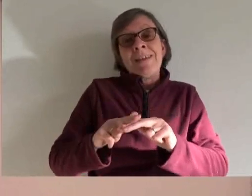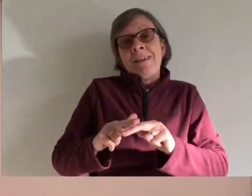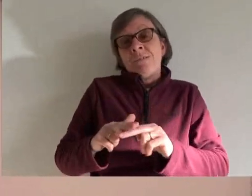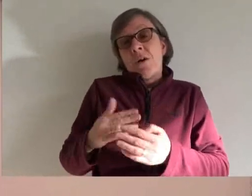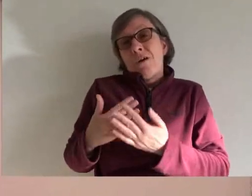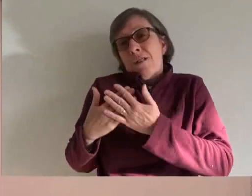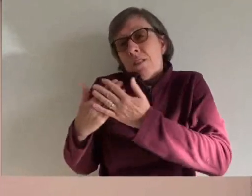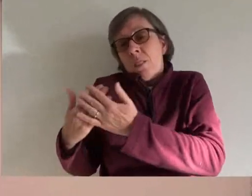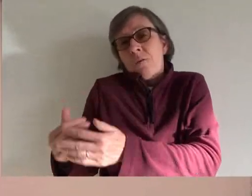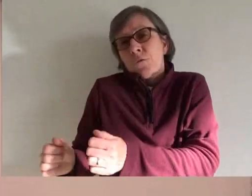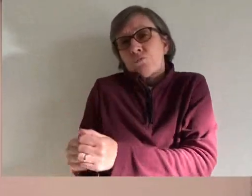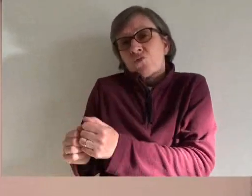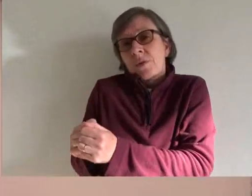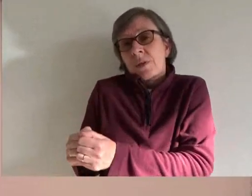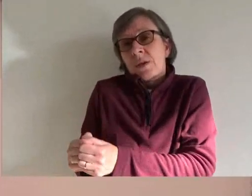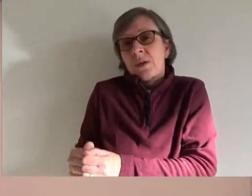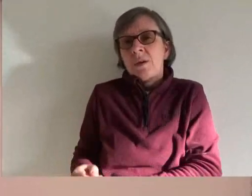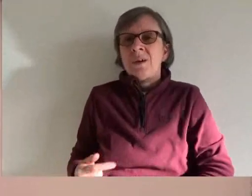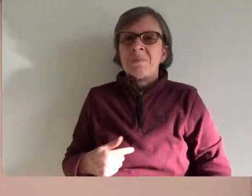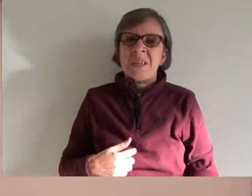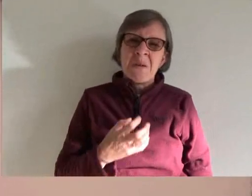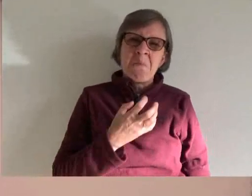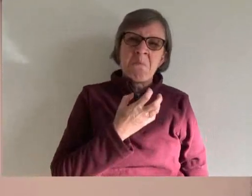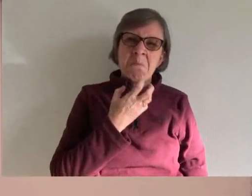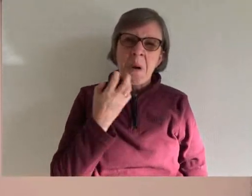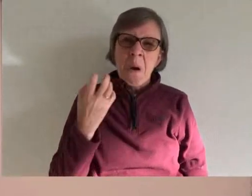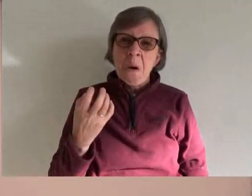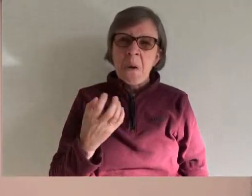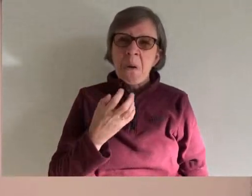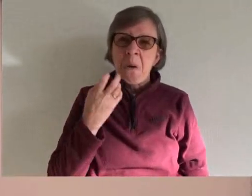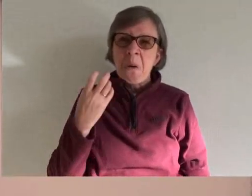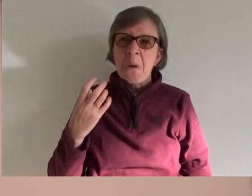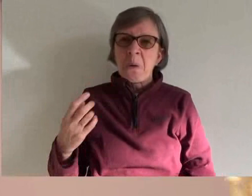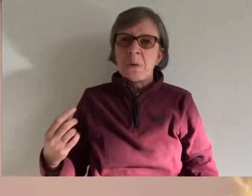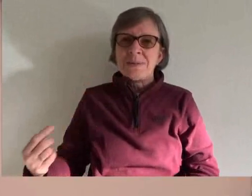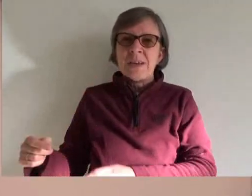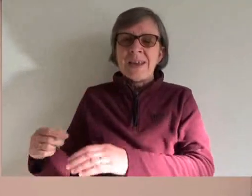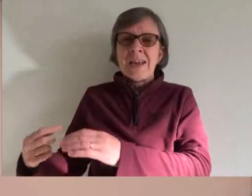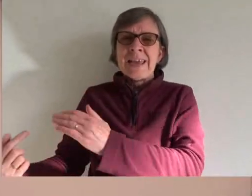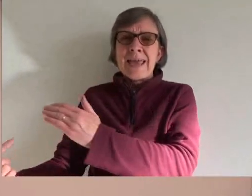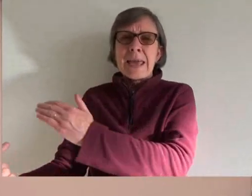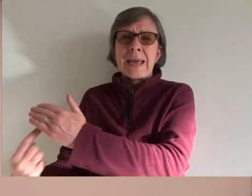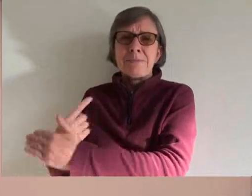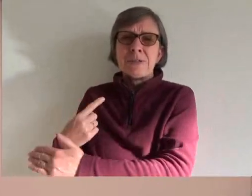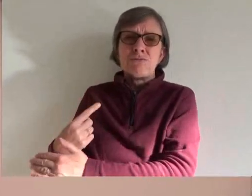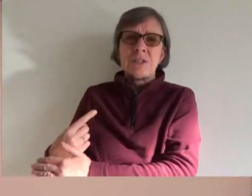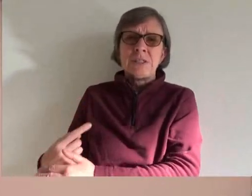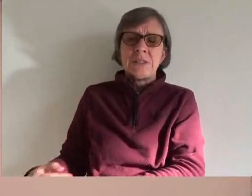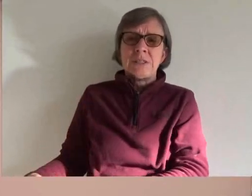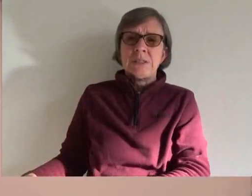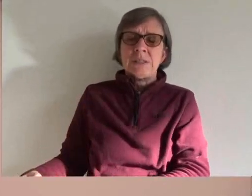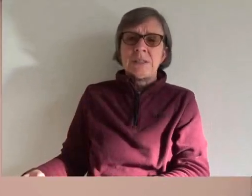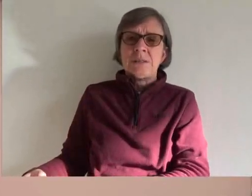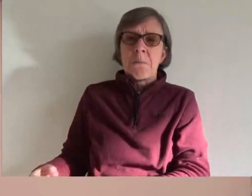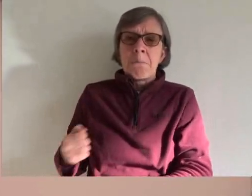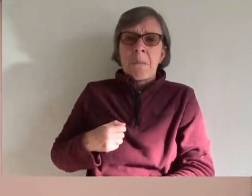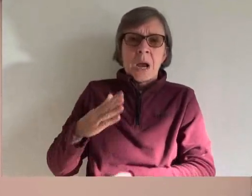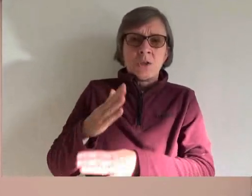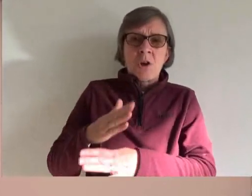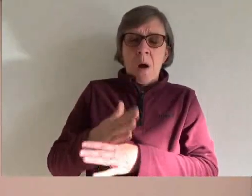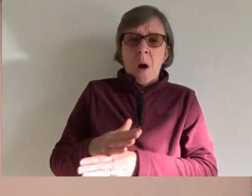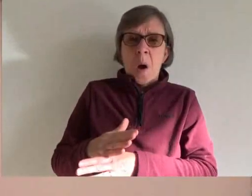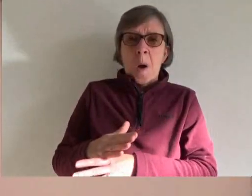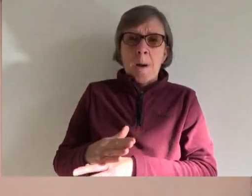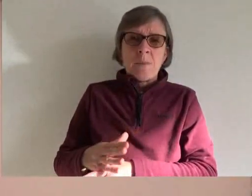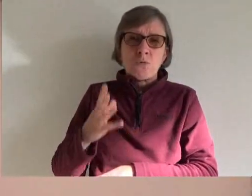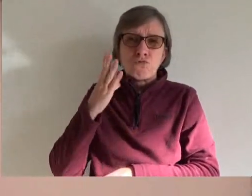would Jesus do? Would he moan about foreigners, immigrants coming along and supposedly taking our jobs? Would he be racially prejudiced